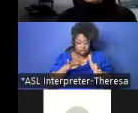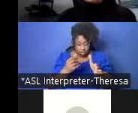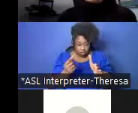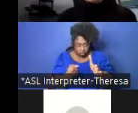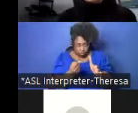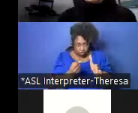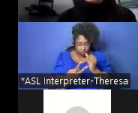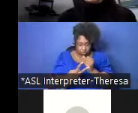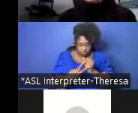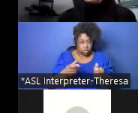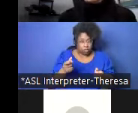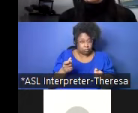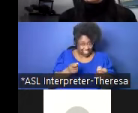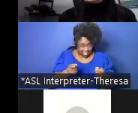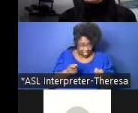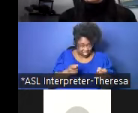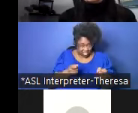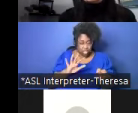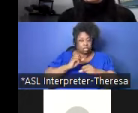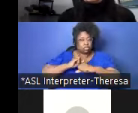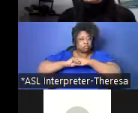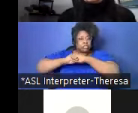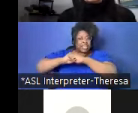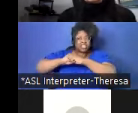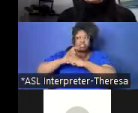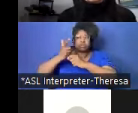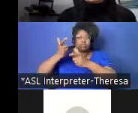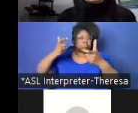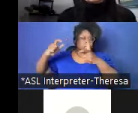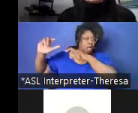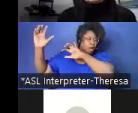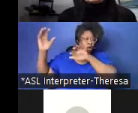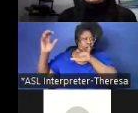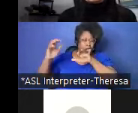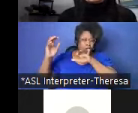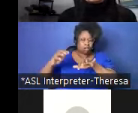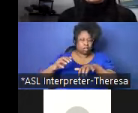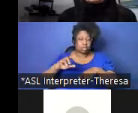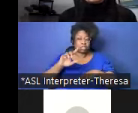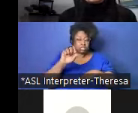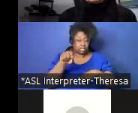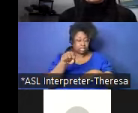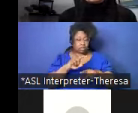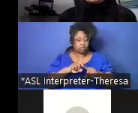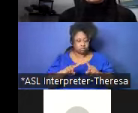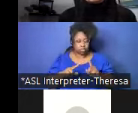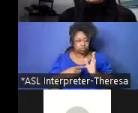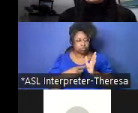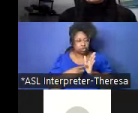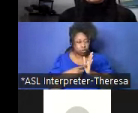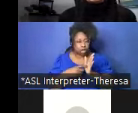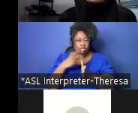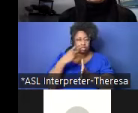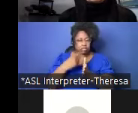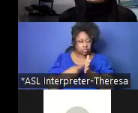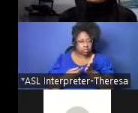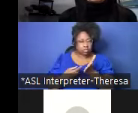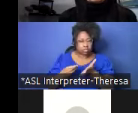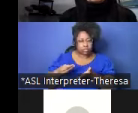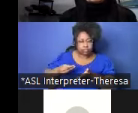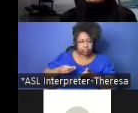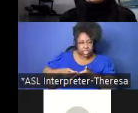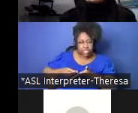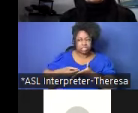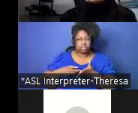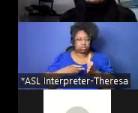those larger, more intense storm events, there's a lot of constructability and cost challenges associated with that type